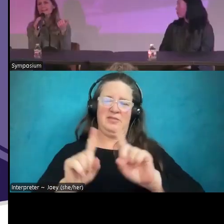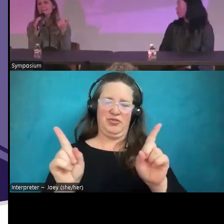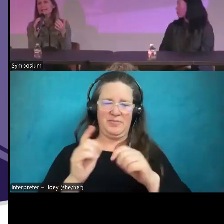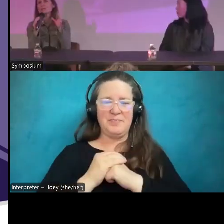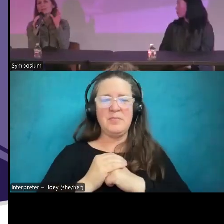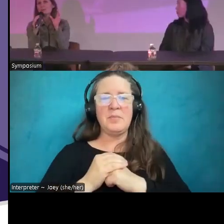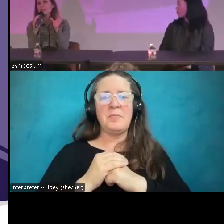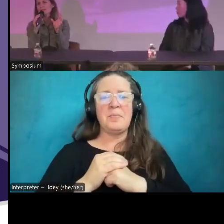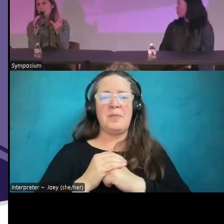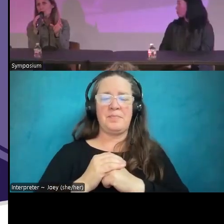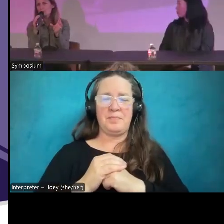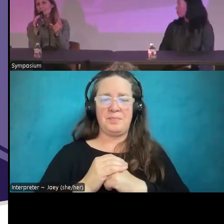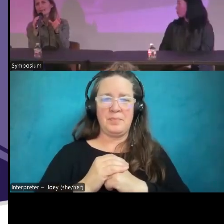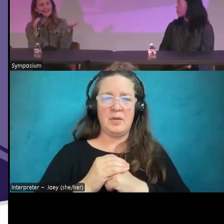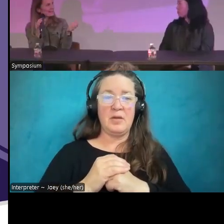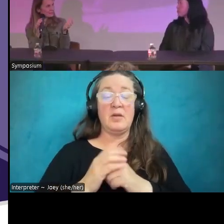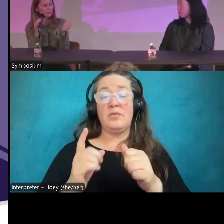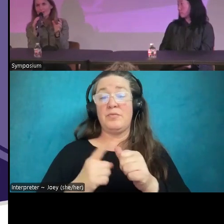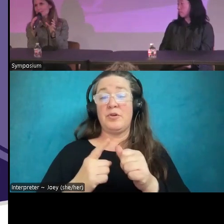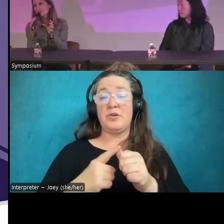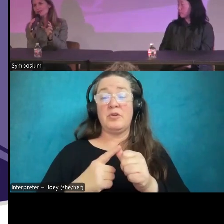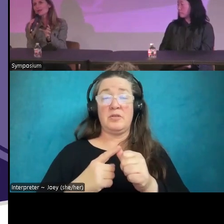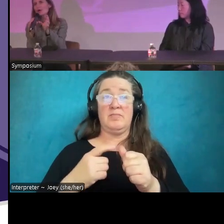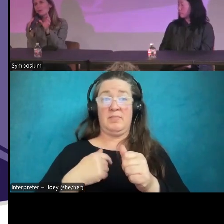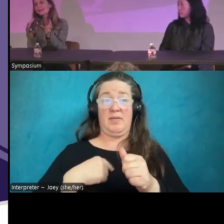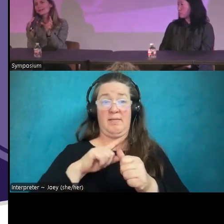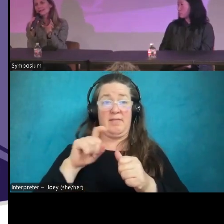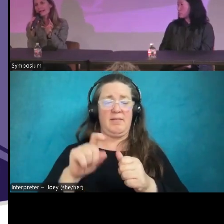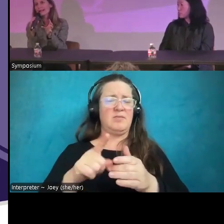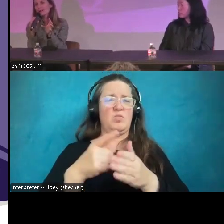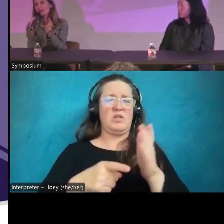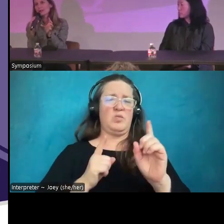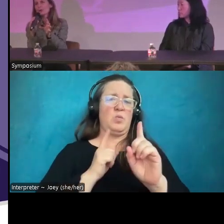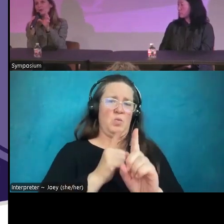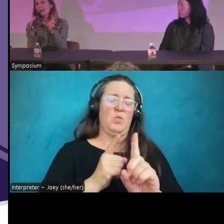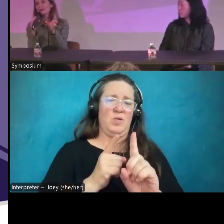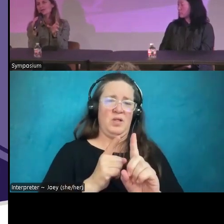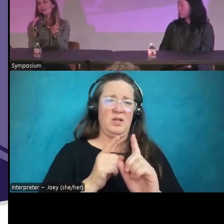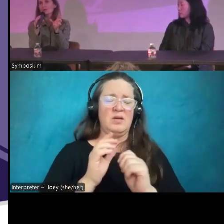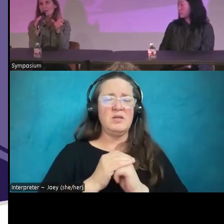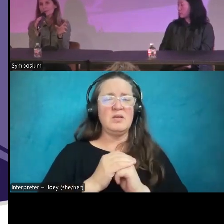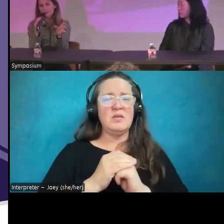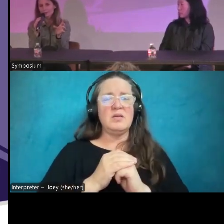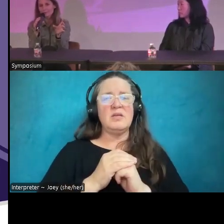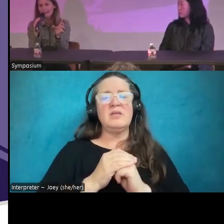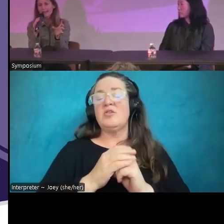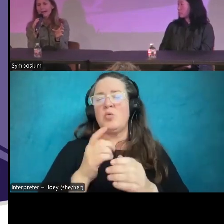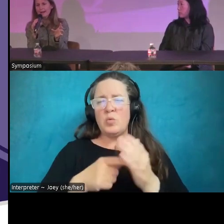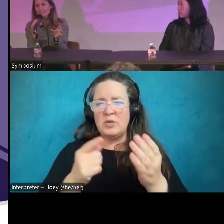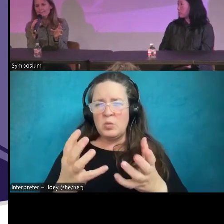is what's the goal? Again, like Fleur had mentioned, what is it that you are trying to achieve and want to